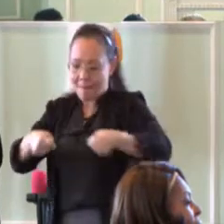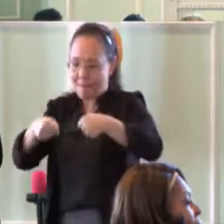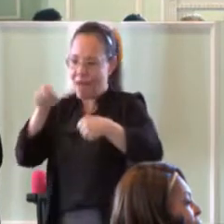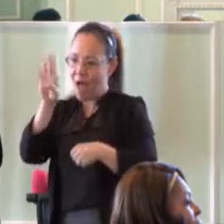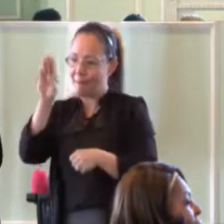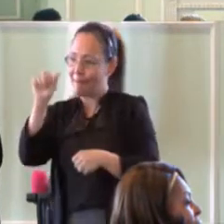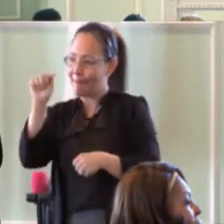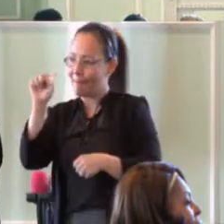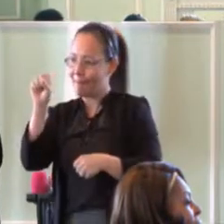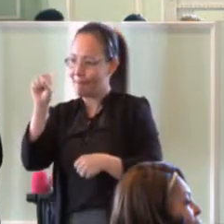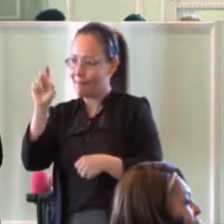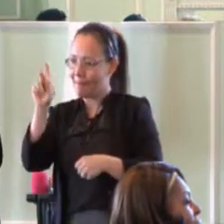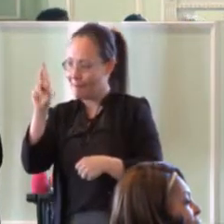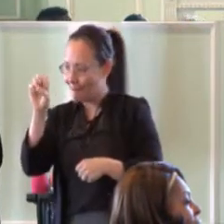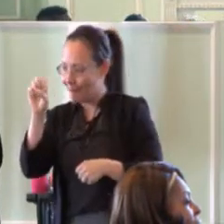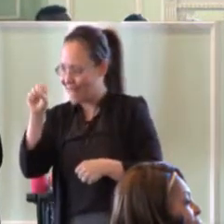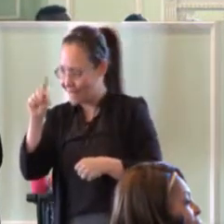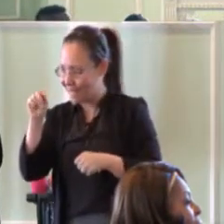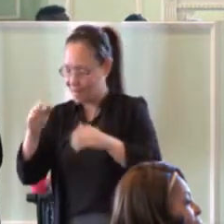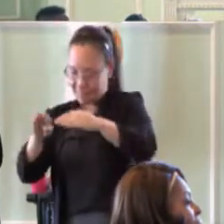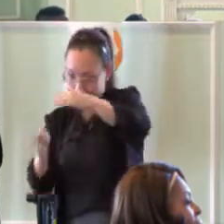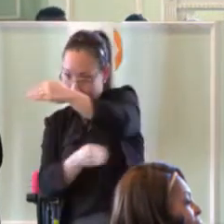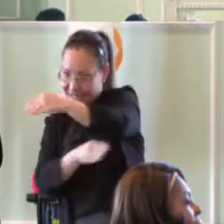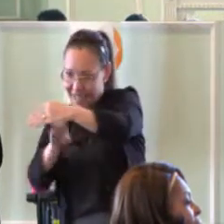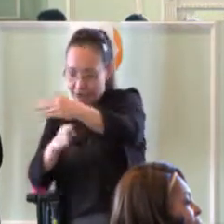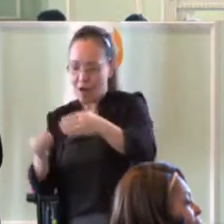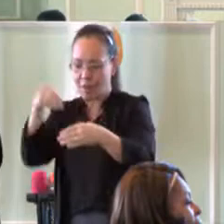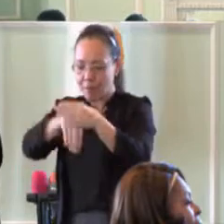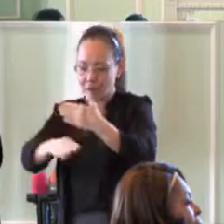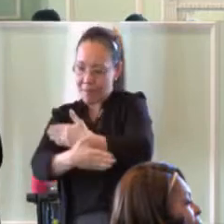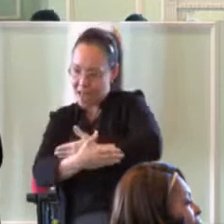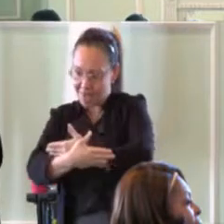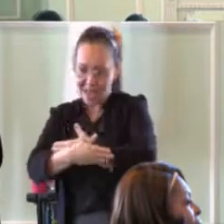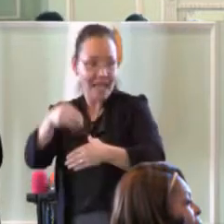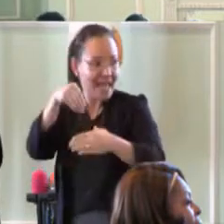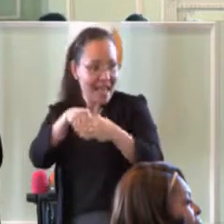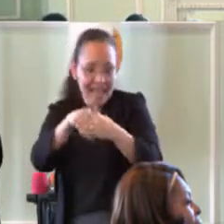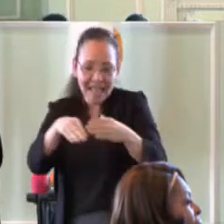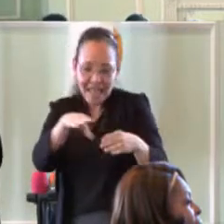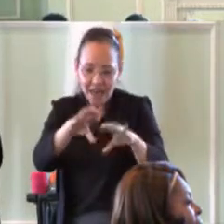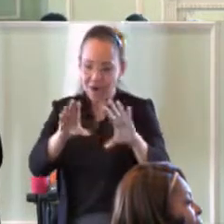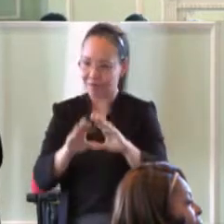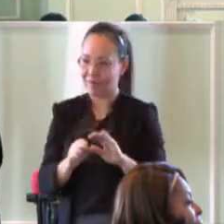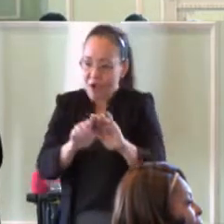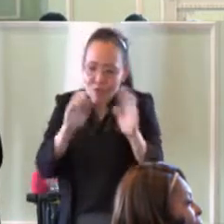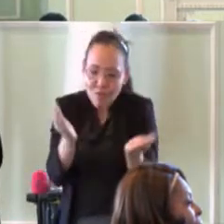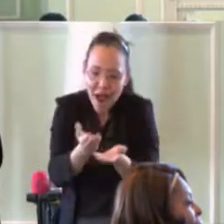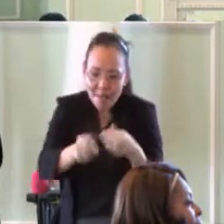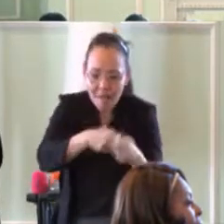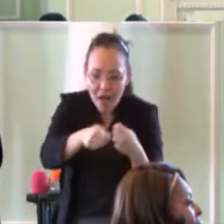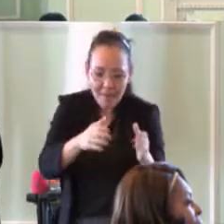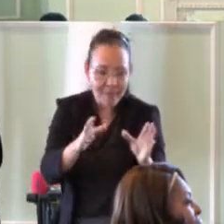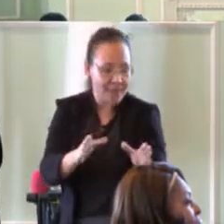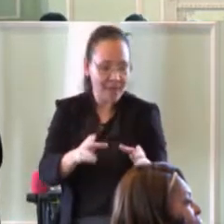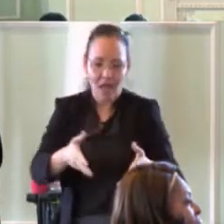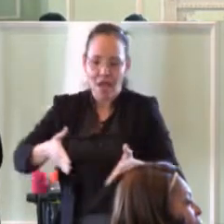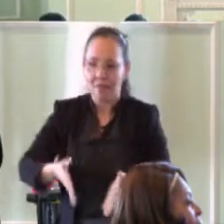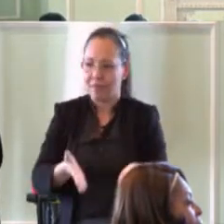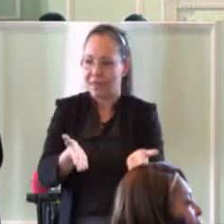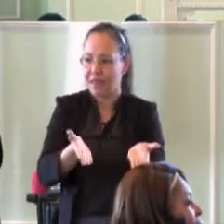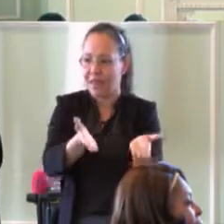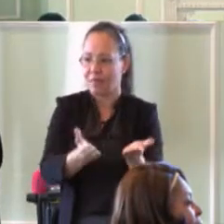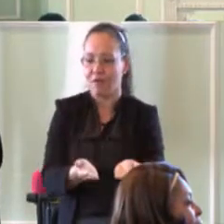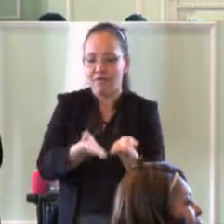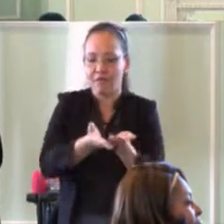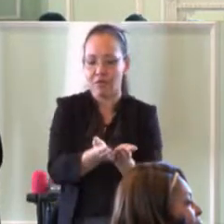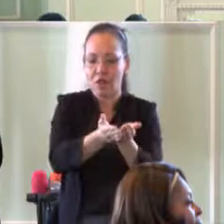this beautiful basket. I'm going to put my baby in this basket. I'm going to cover him up and put him in the river and let him float